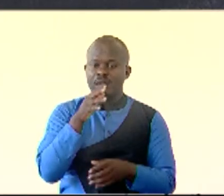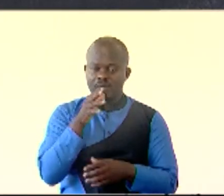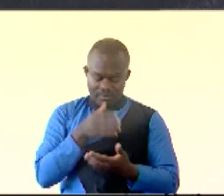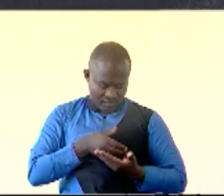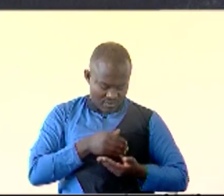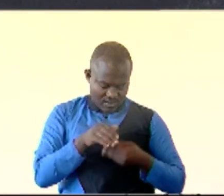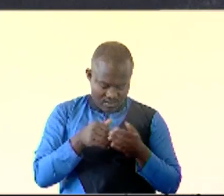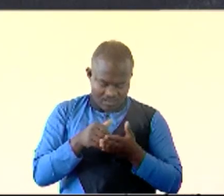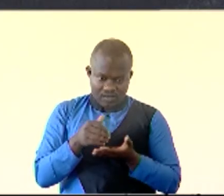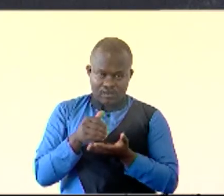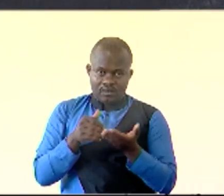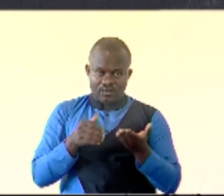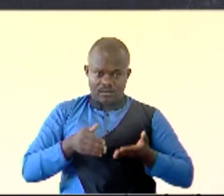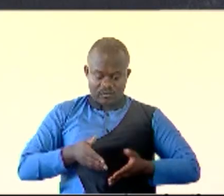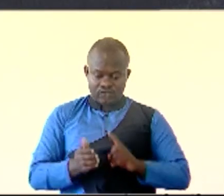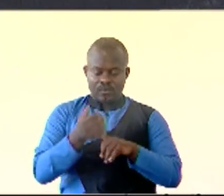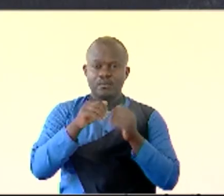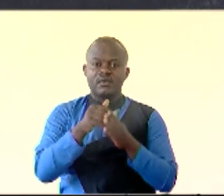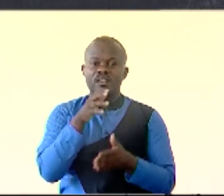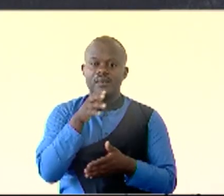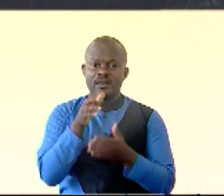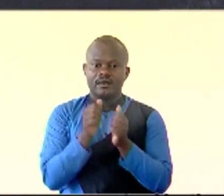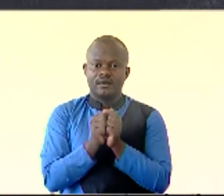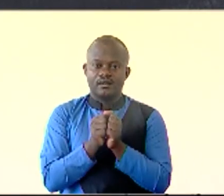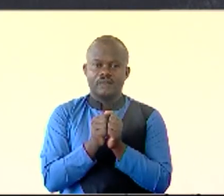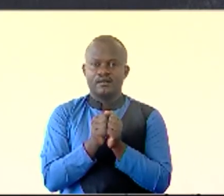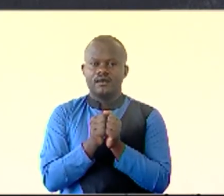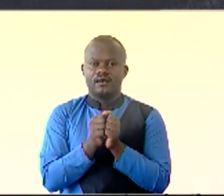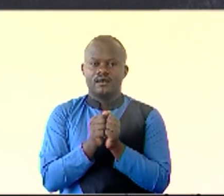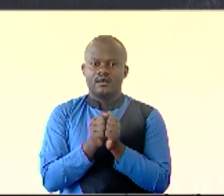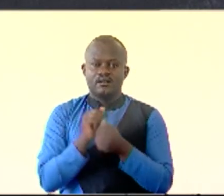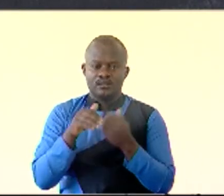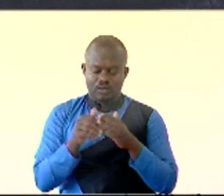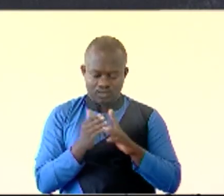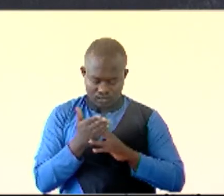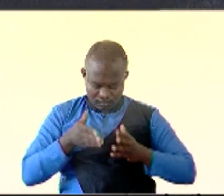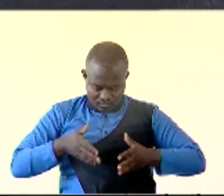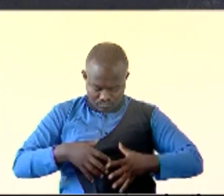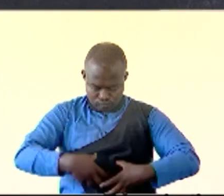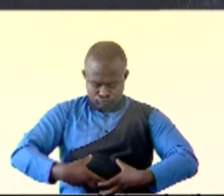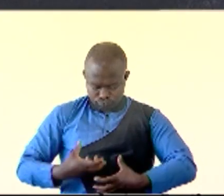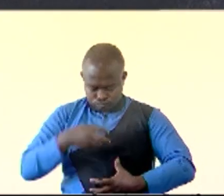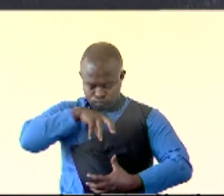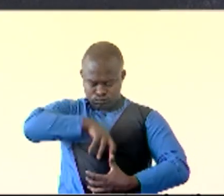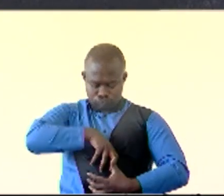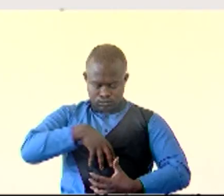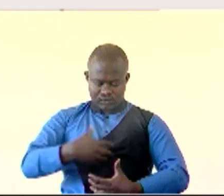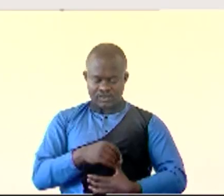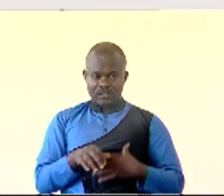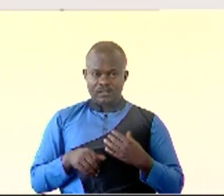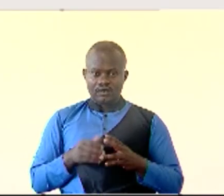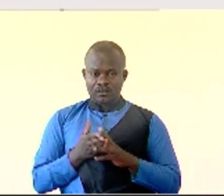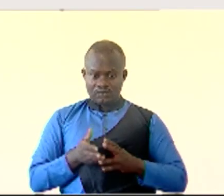acquire, that is passive. You get the immune system from the mother. Passive immunity, you get it from the mother. Through the